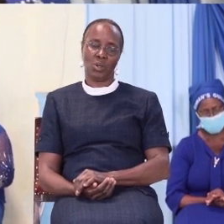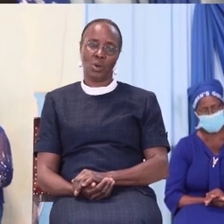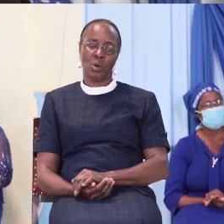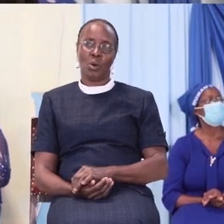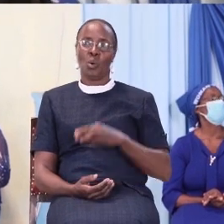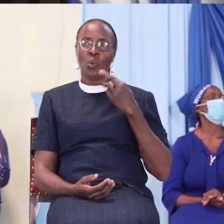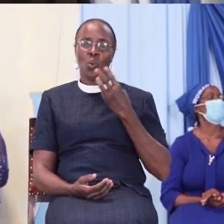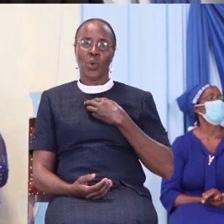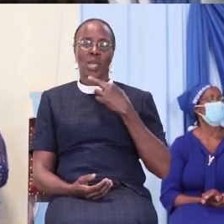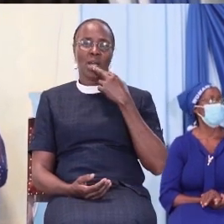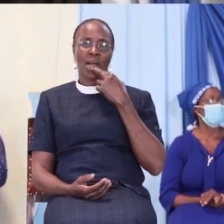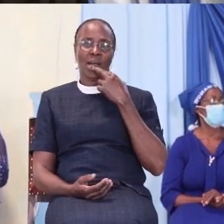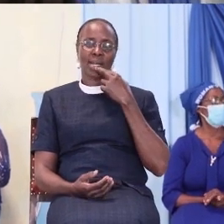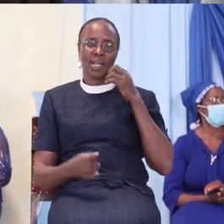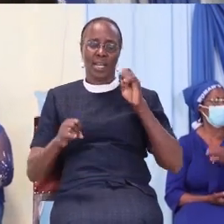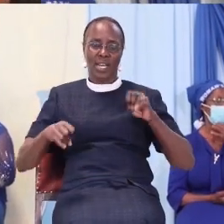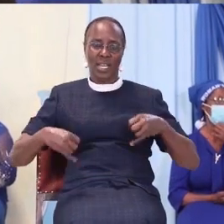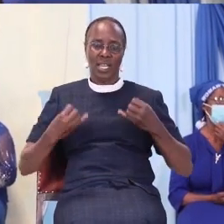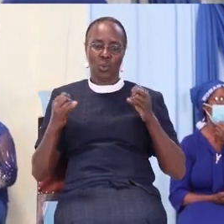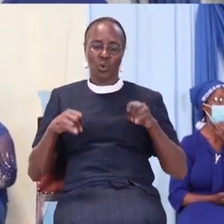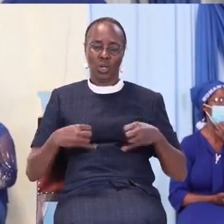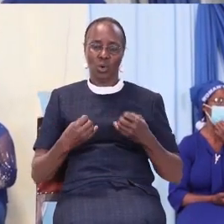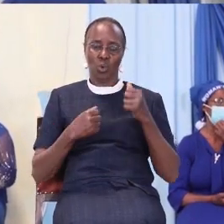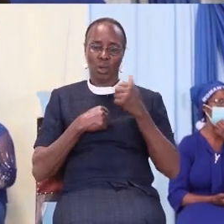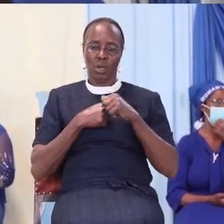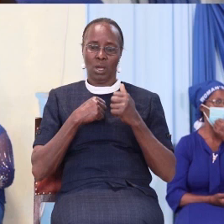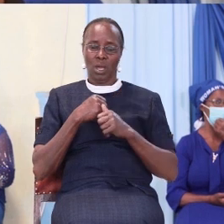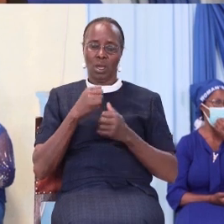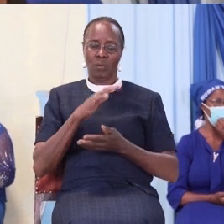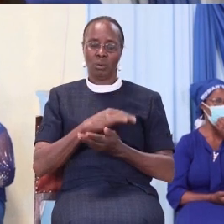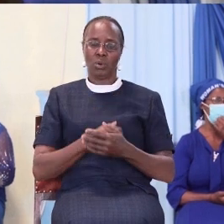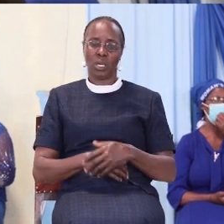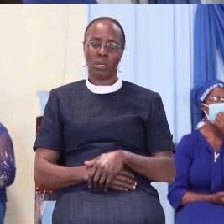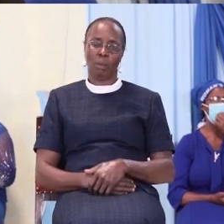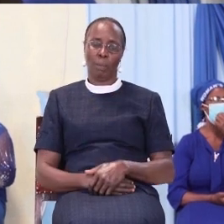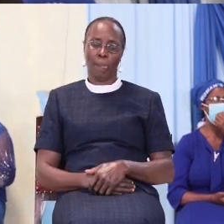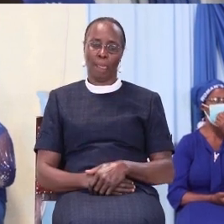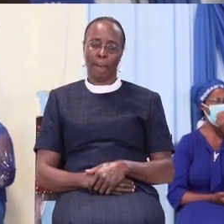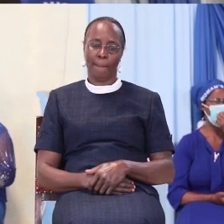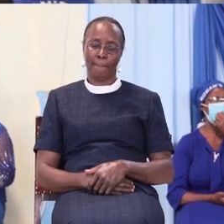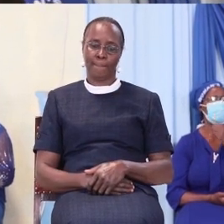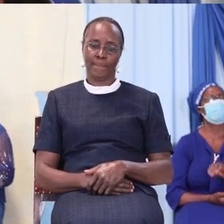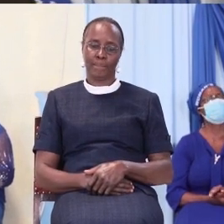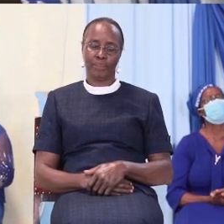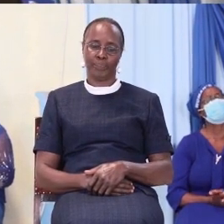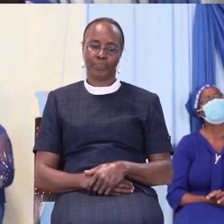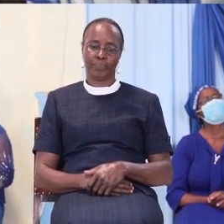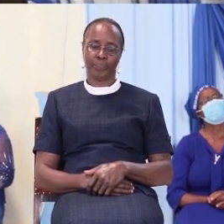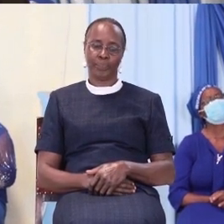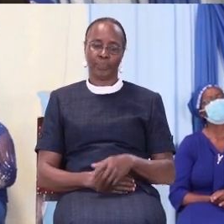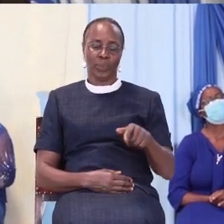morning. Praise the name of the Lord. And therefore, my brothers and sisters in the Lord, this morning